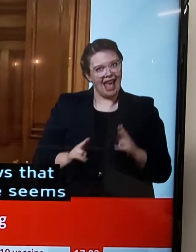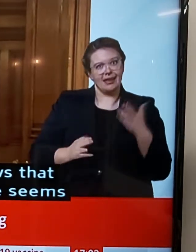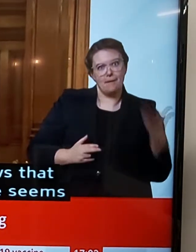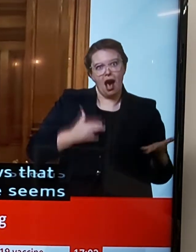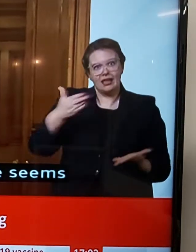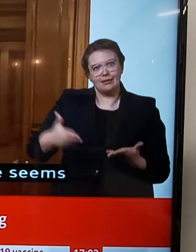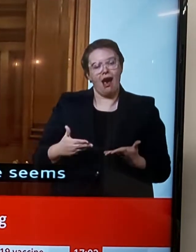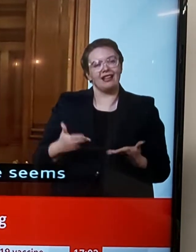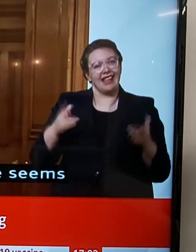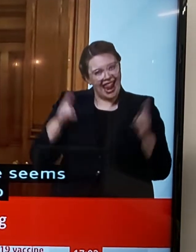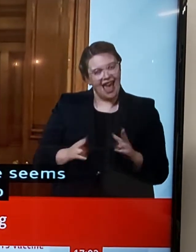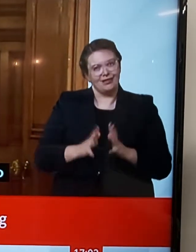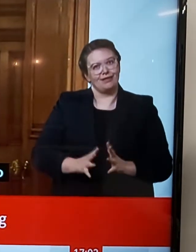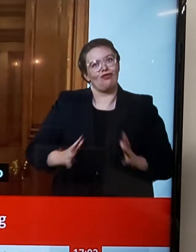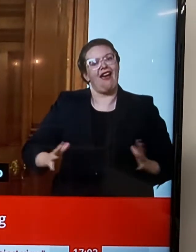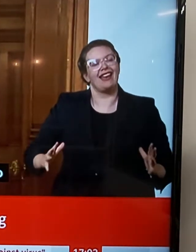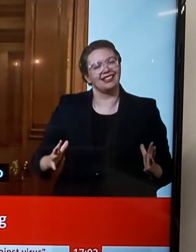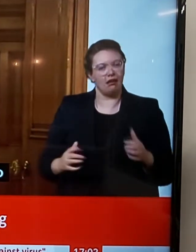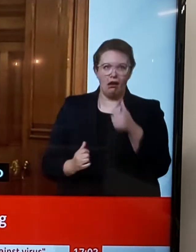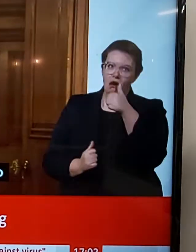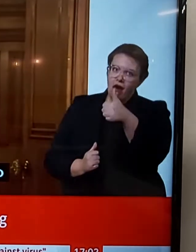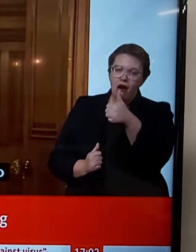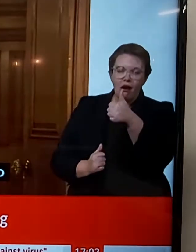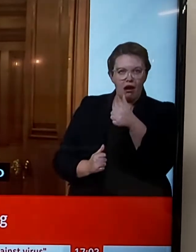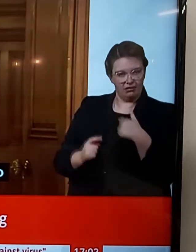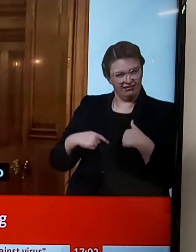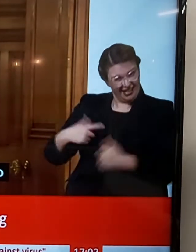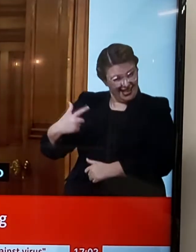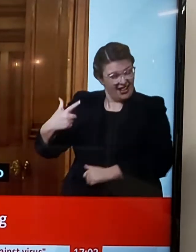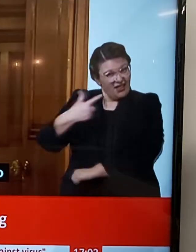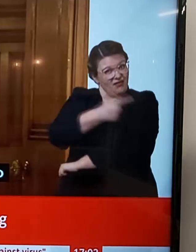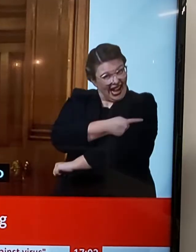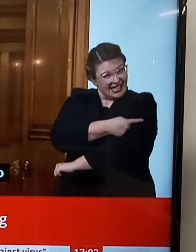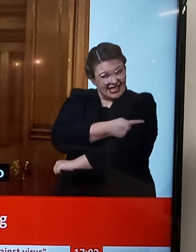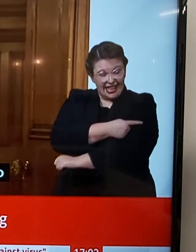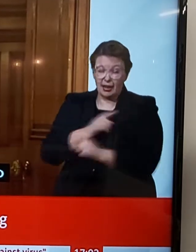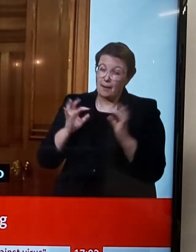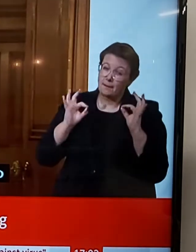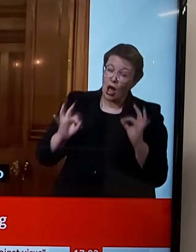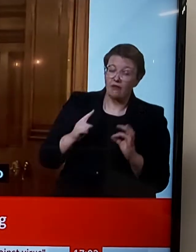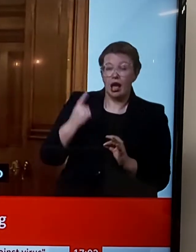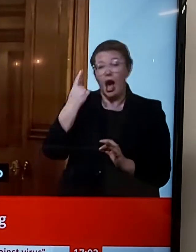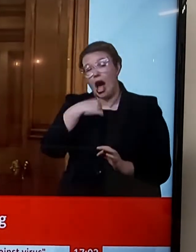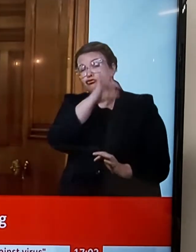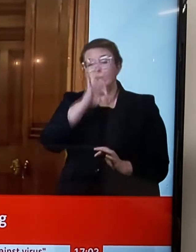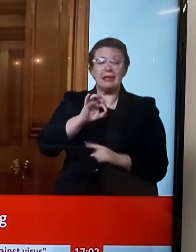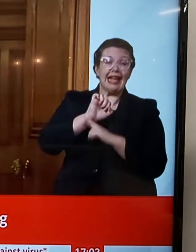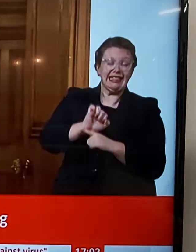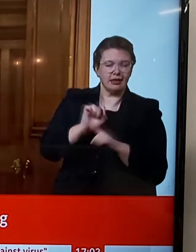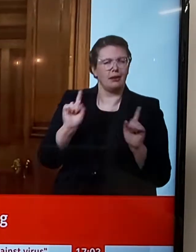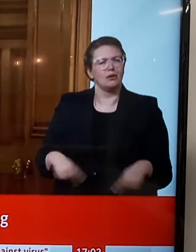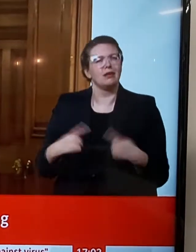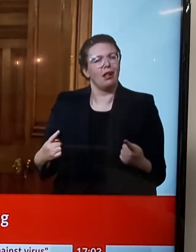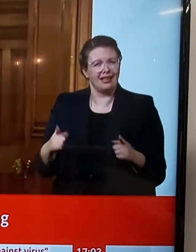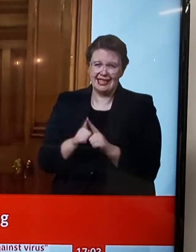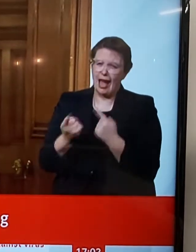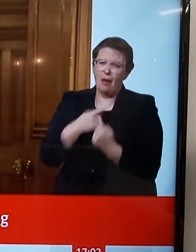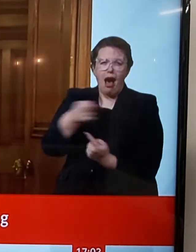these vaccines cannot make us invulnerable, and no vaccine has ever given 100% protection to